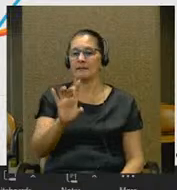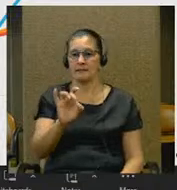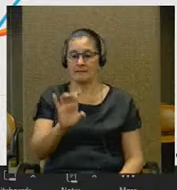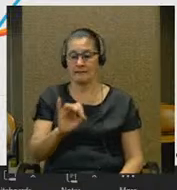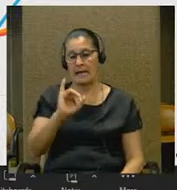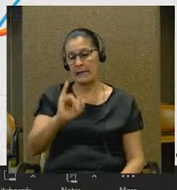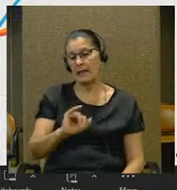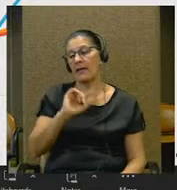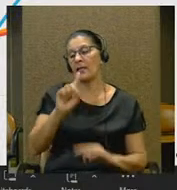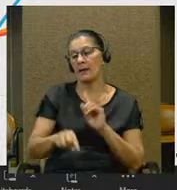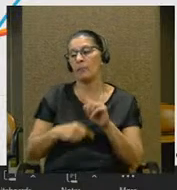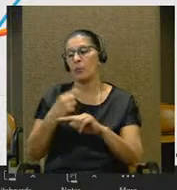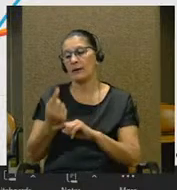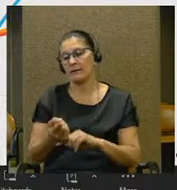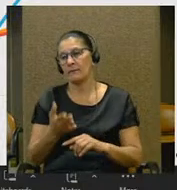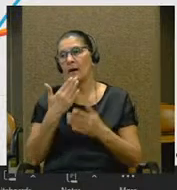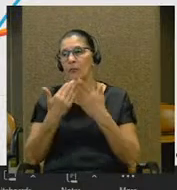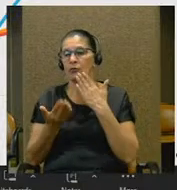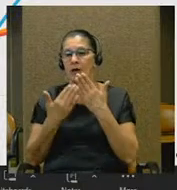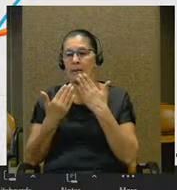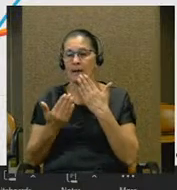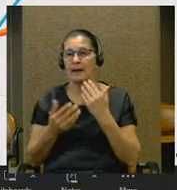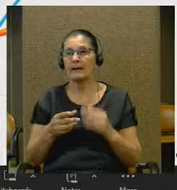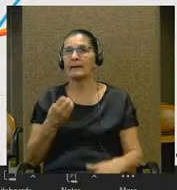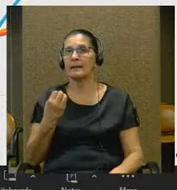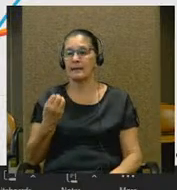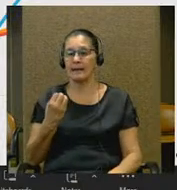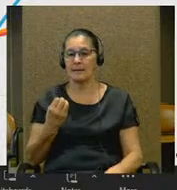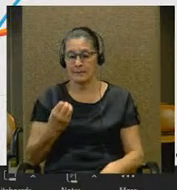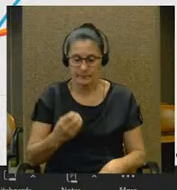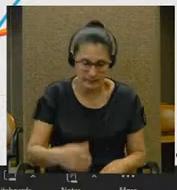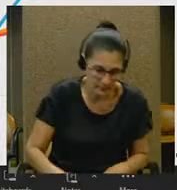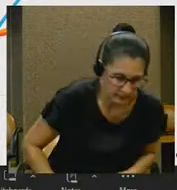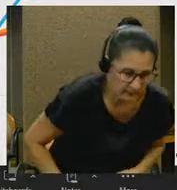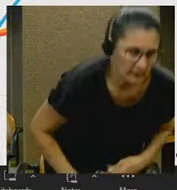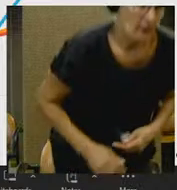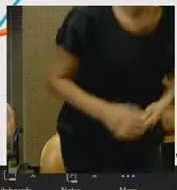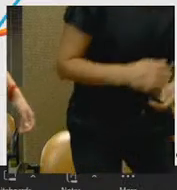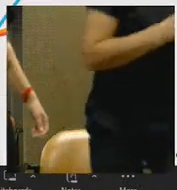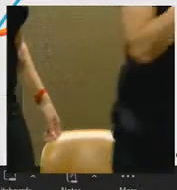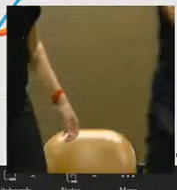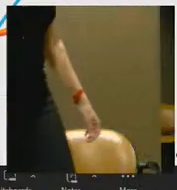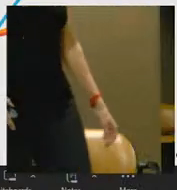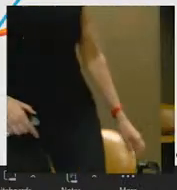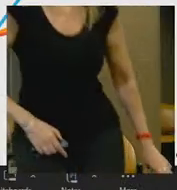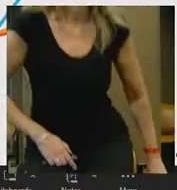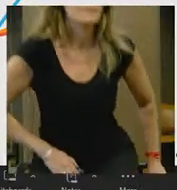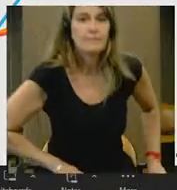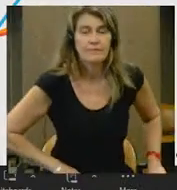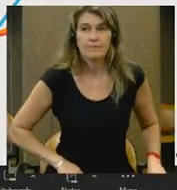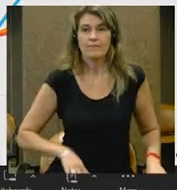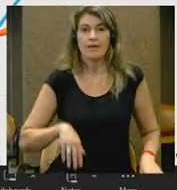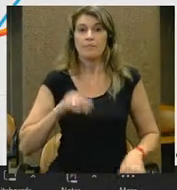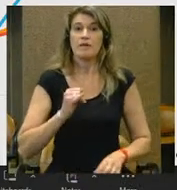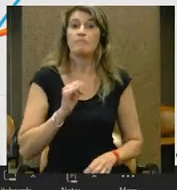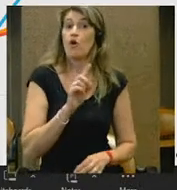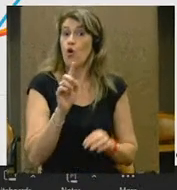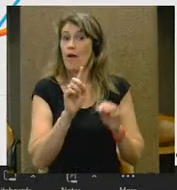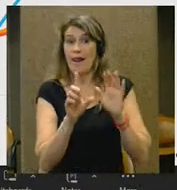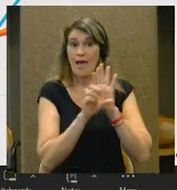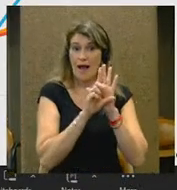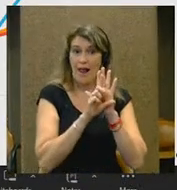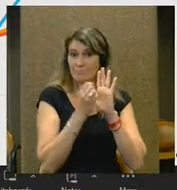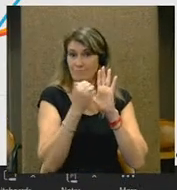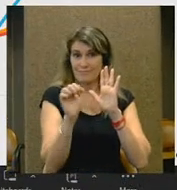moment, when the illegally manufactured fentanyl really started killing people in the United States, it wasn't as if people